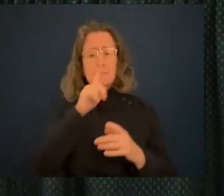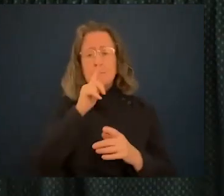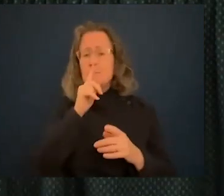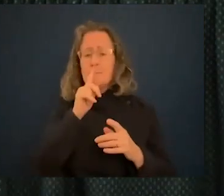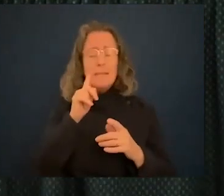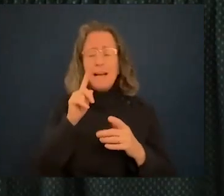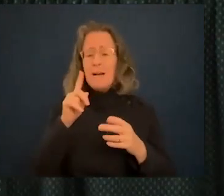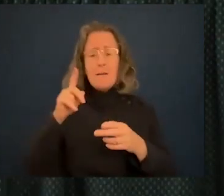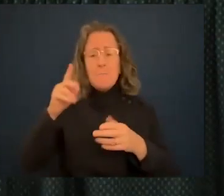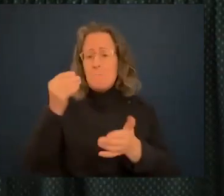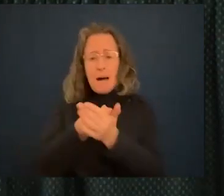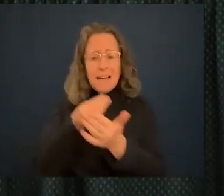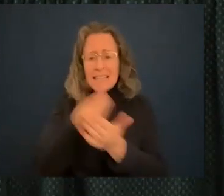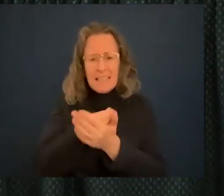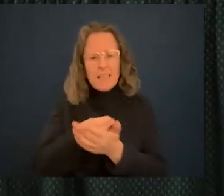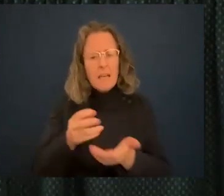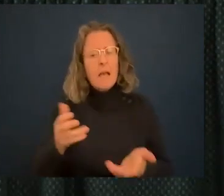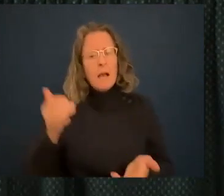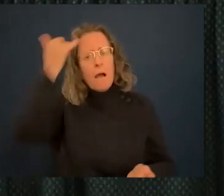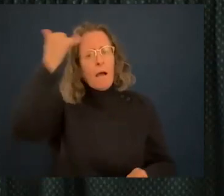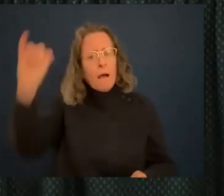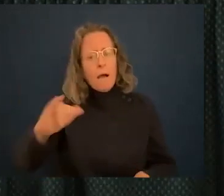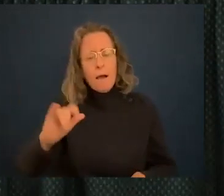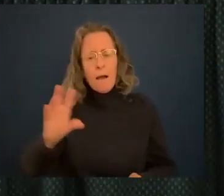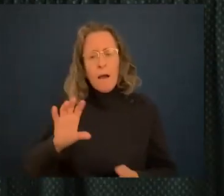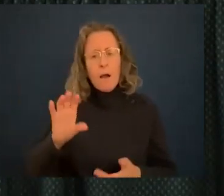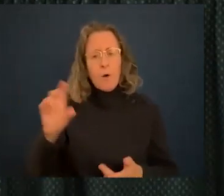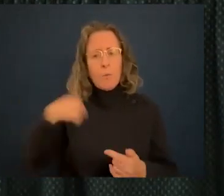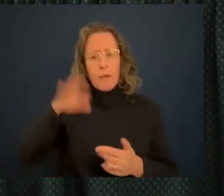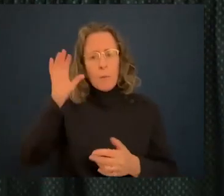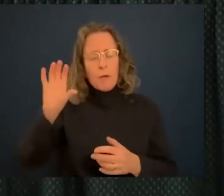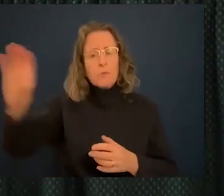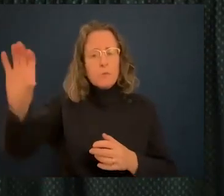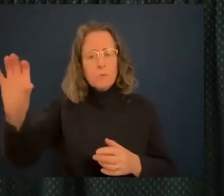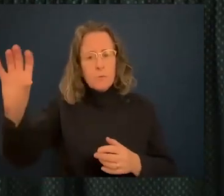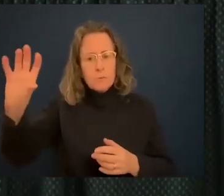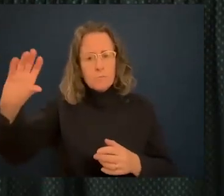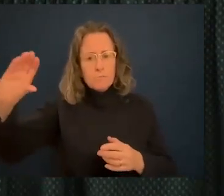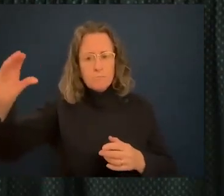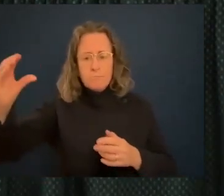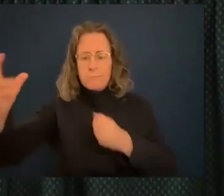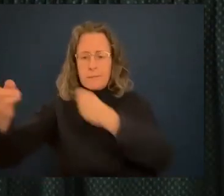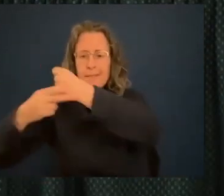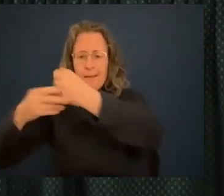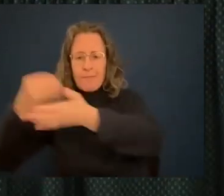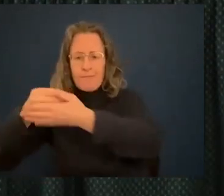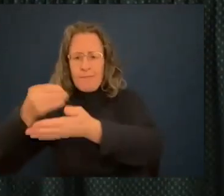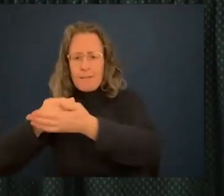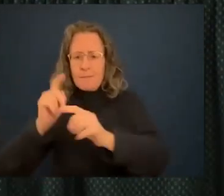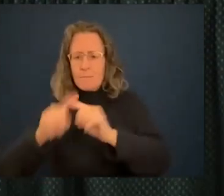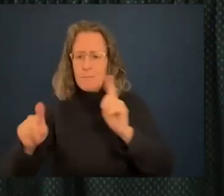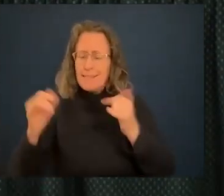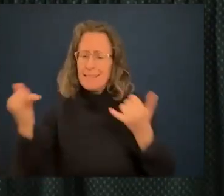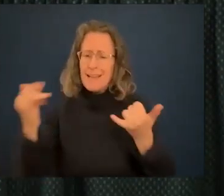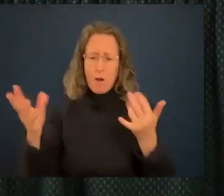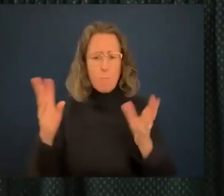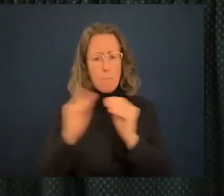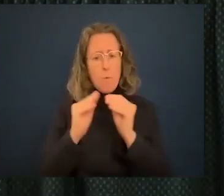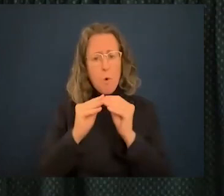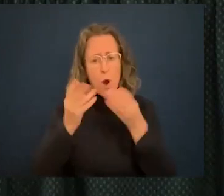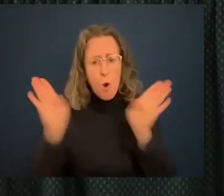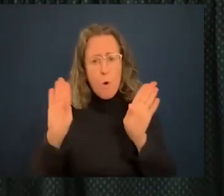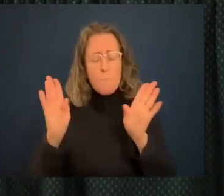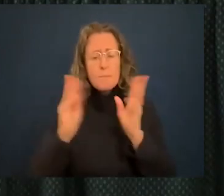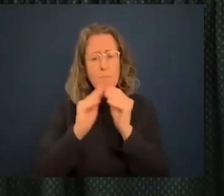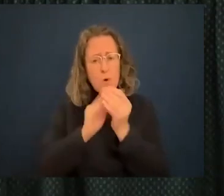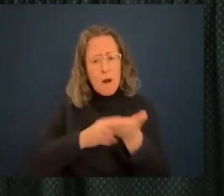saying that we're doing one in my opinion and so that's what I mean by transparency we're just saying we're this is this is the amount